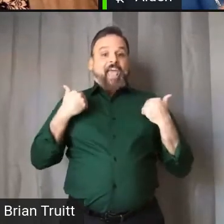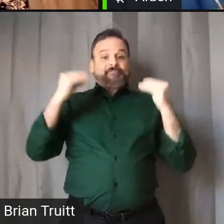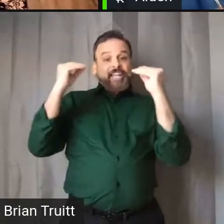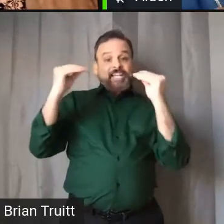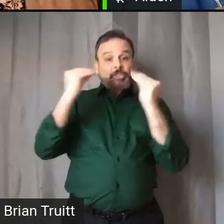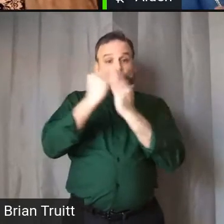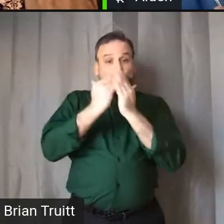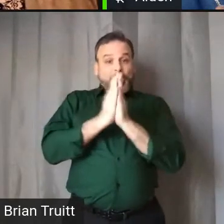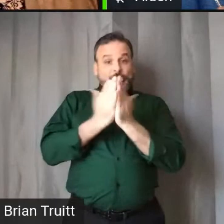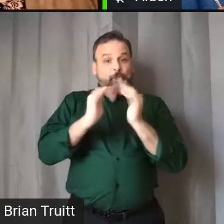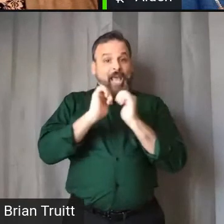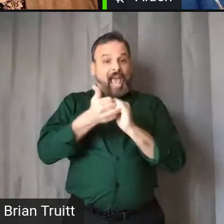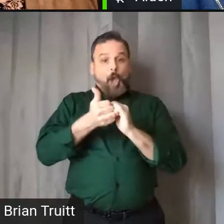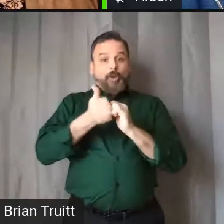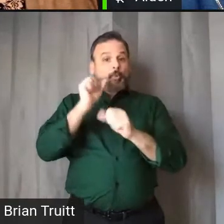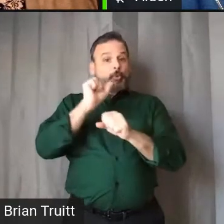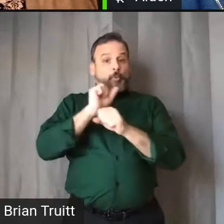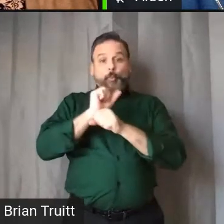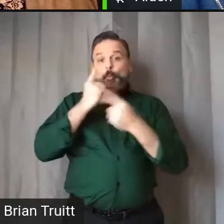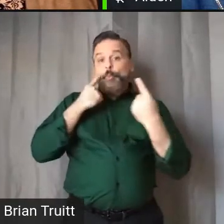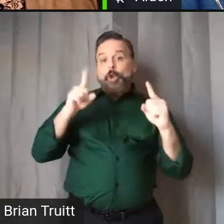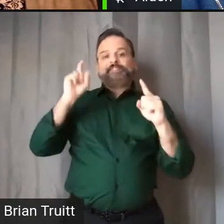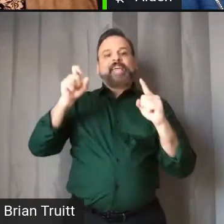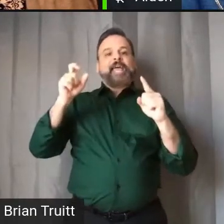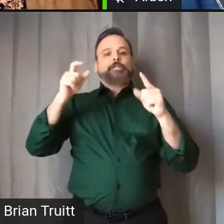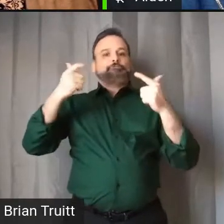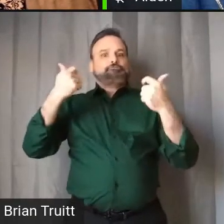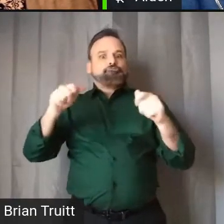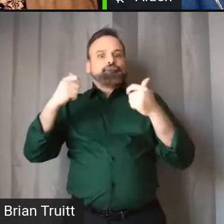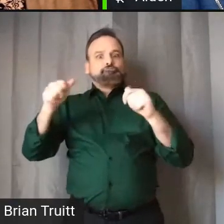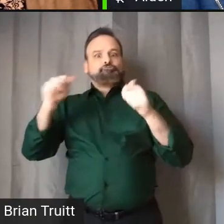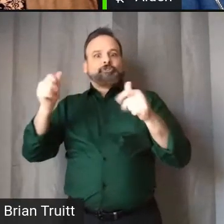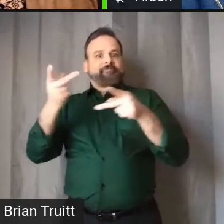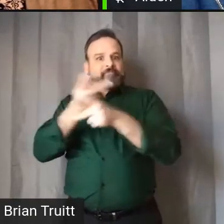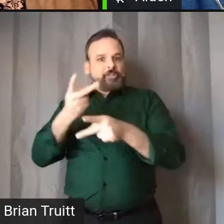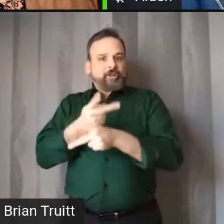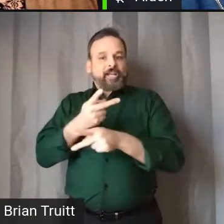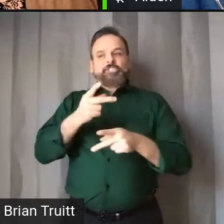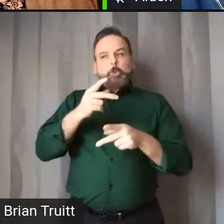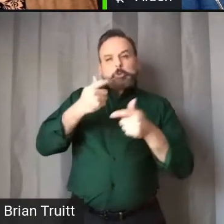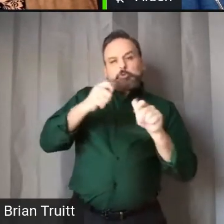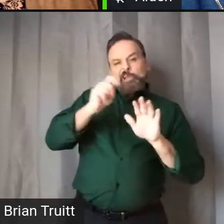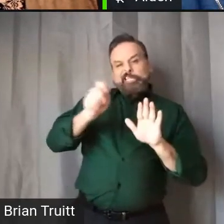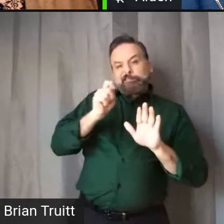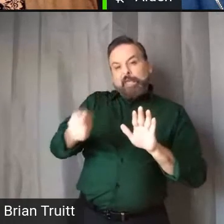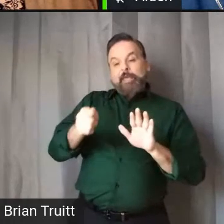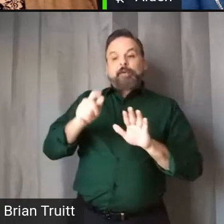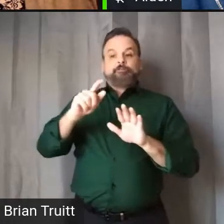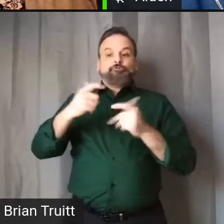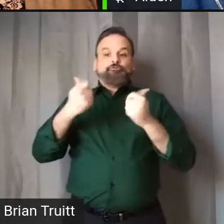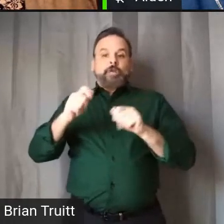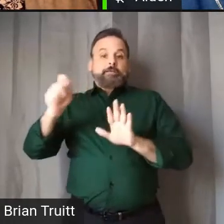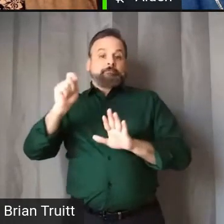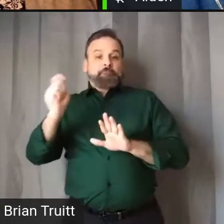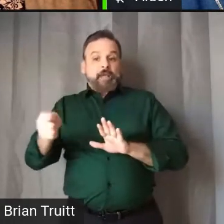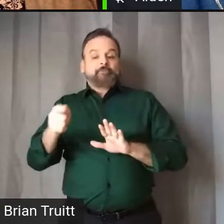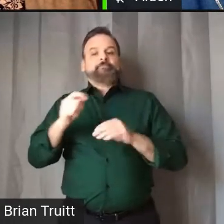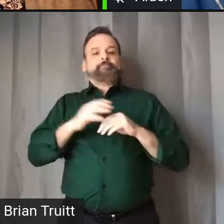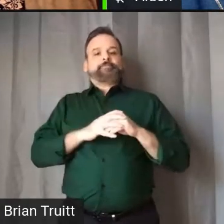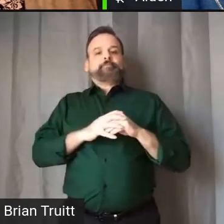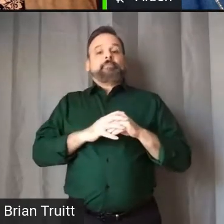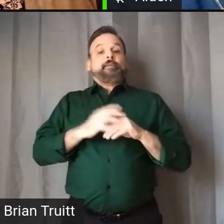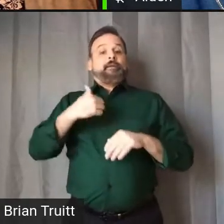work. So they kind of had to like figure it out by doing it a little bit. And, you know, you try a little spell here, you try this spell there.